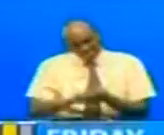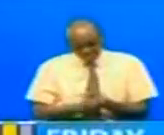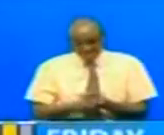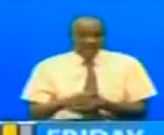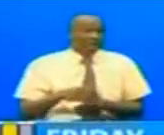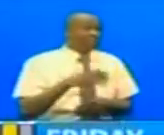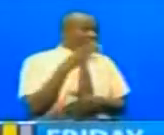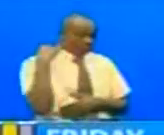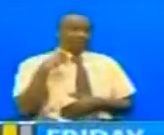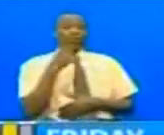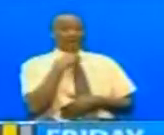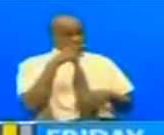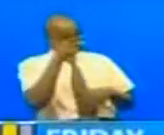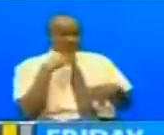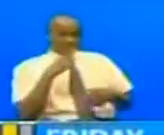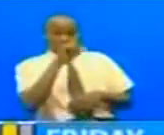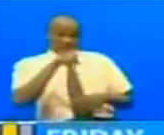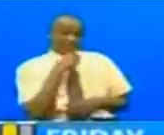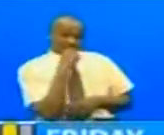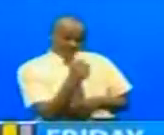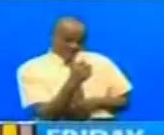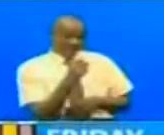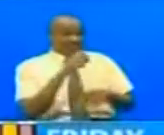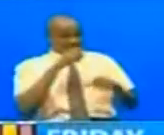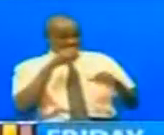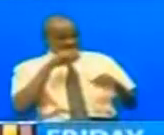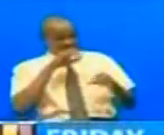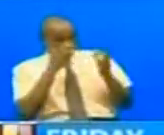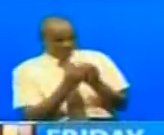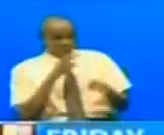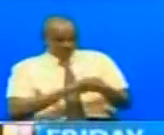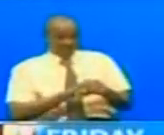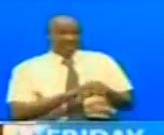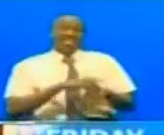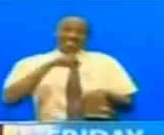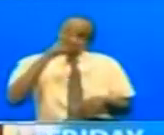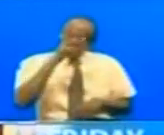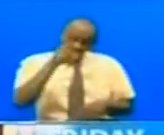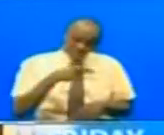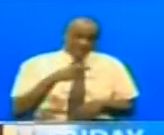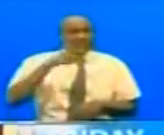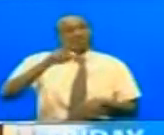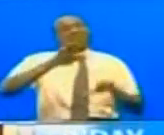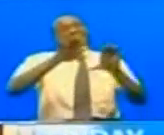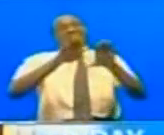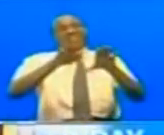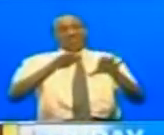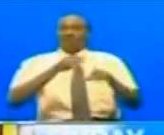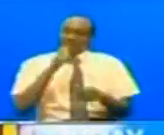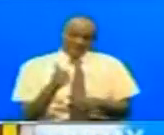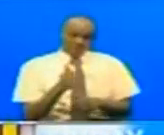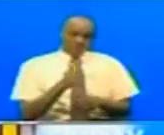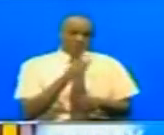1,000 families, and the remaining 2,000 families are still at the squatter camps. Mm-hmm.